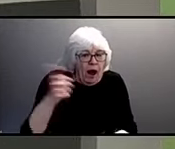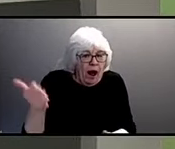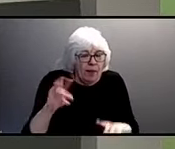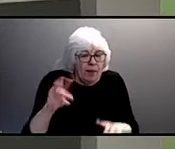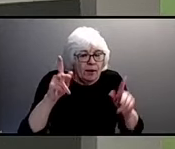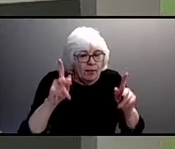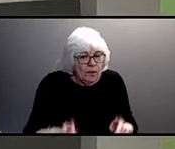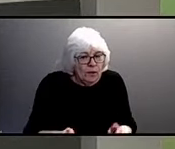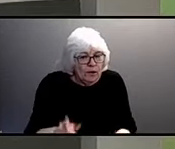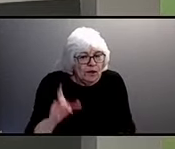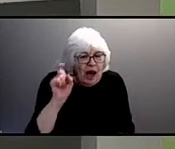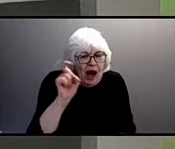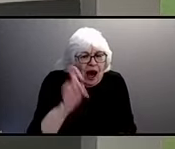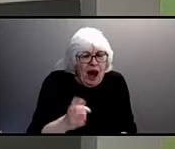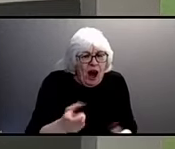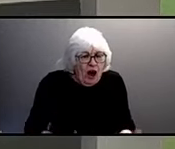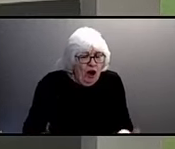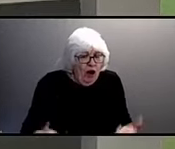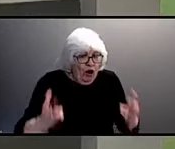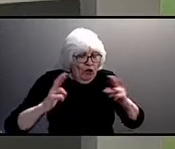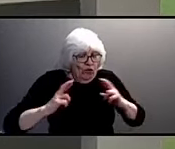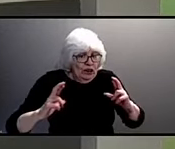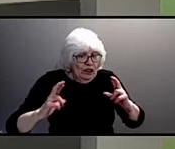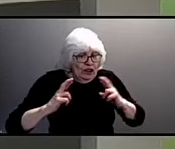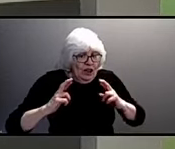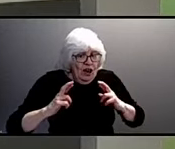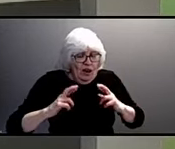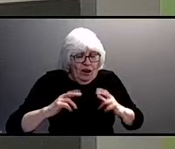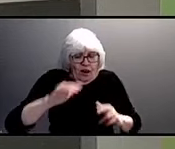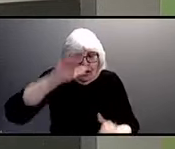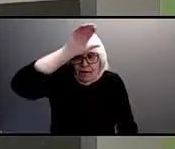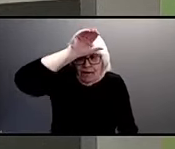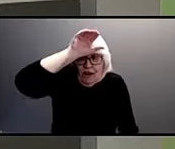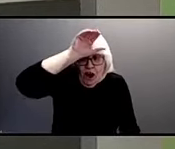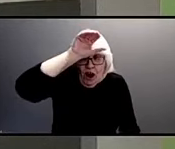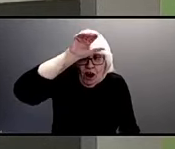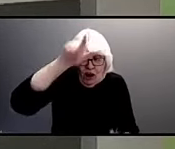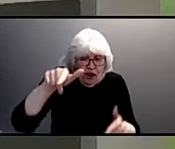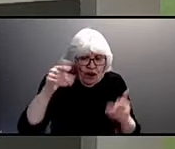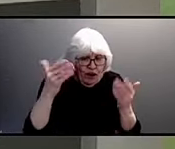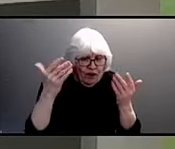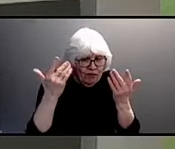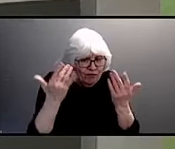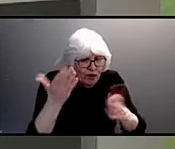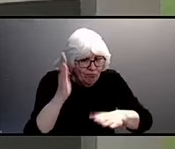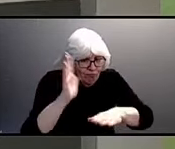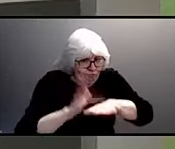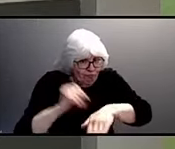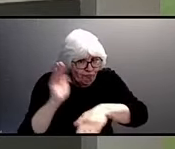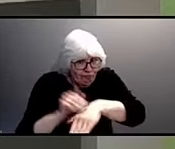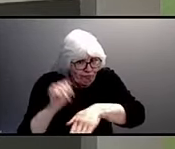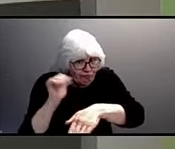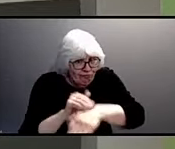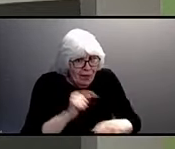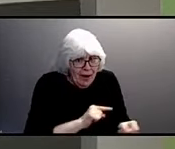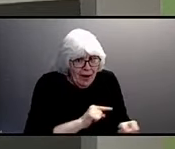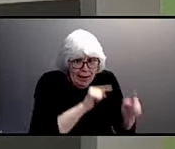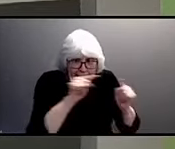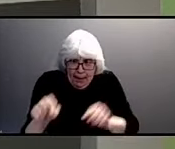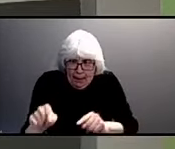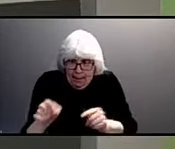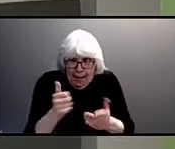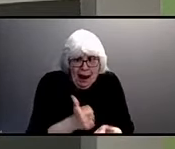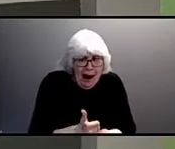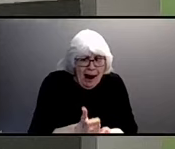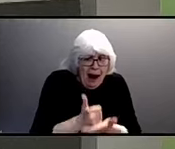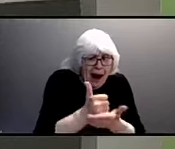firefighters had offered their assistance during the height of the fires and weren't taken up on that offer. Can someone comment